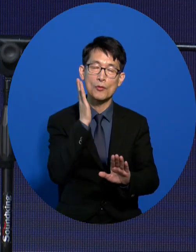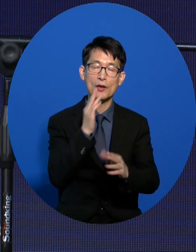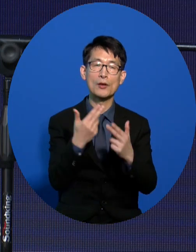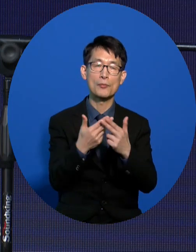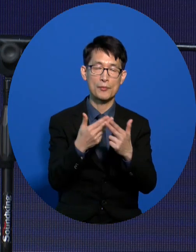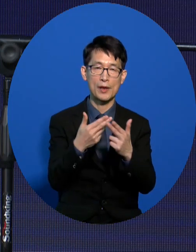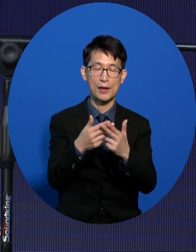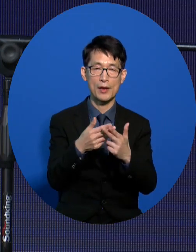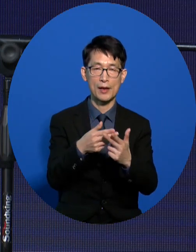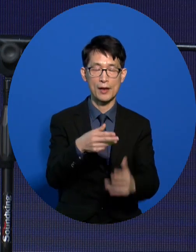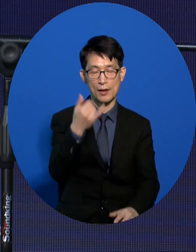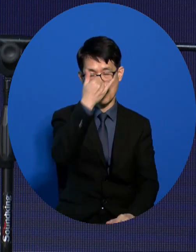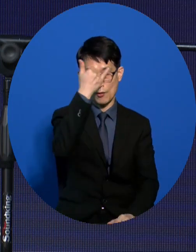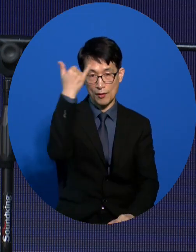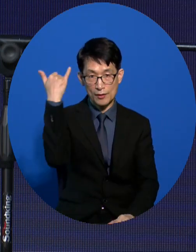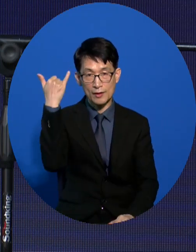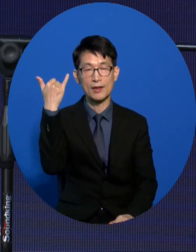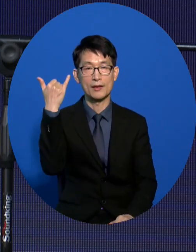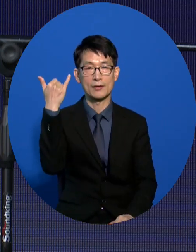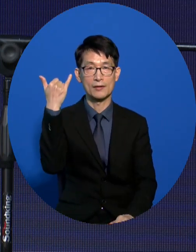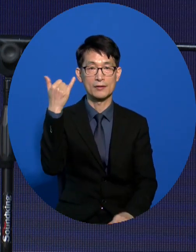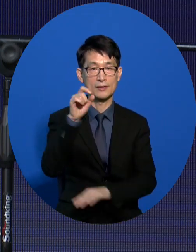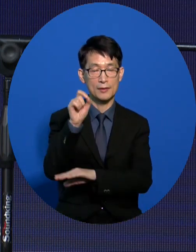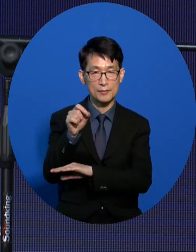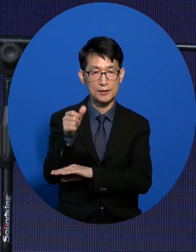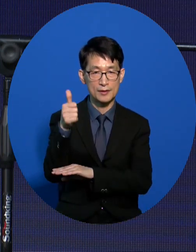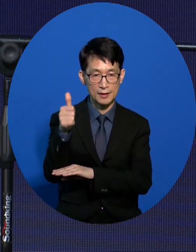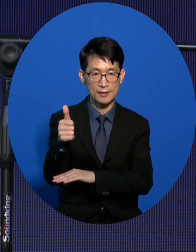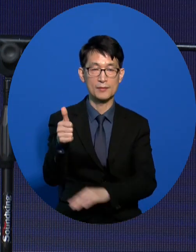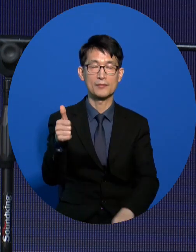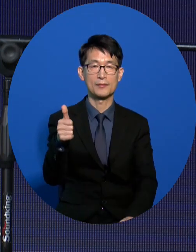Mr. Won Dae-hyun or Ms. Lee Hyun-jung,